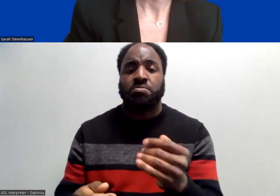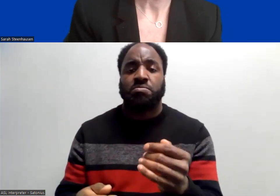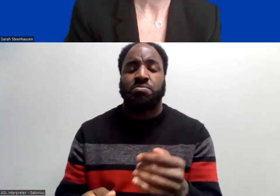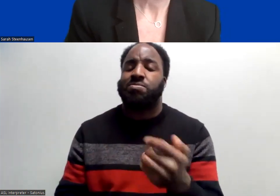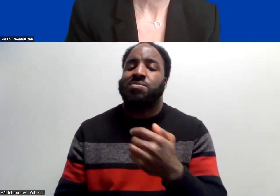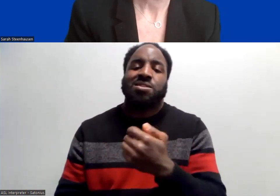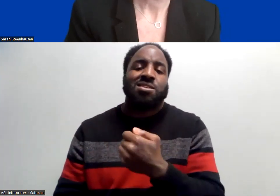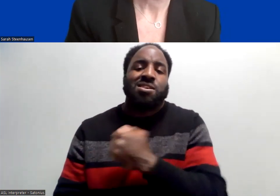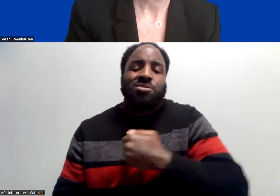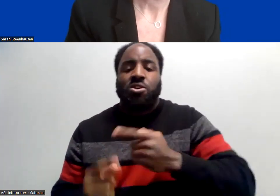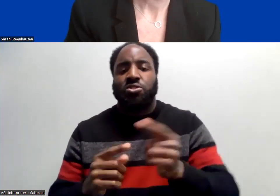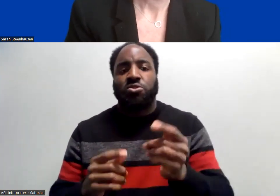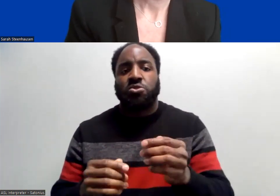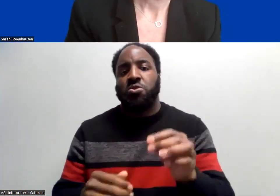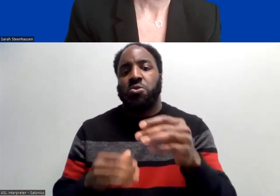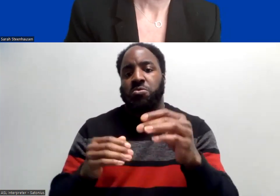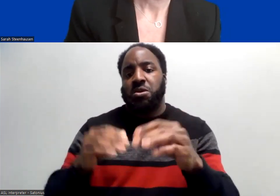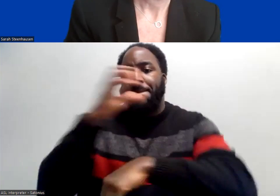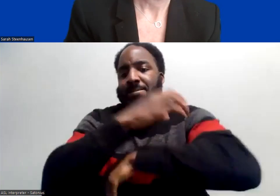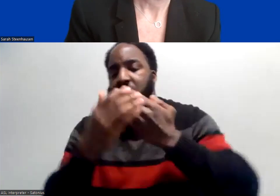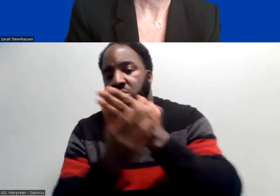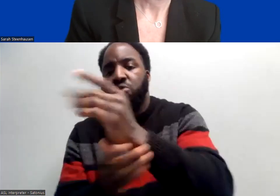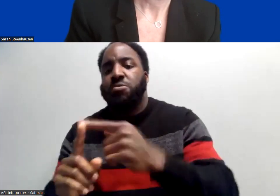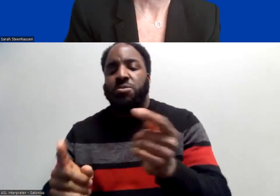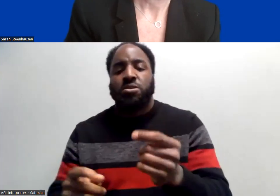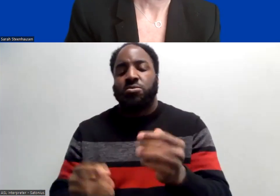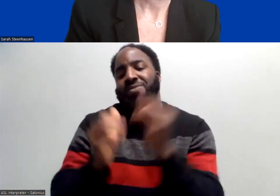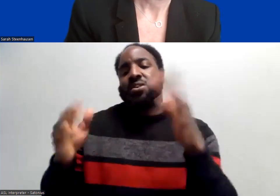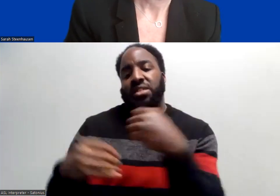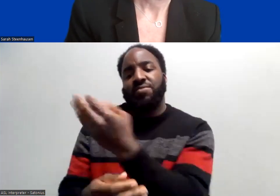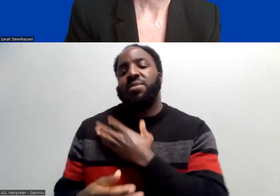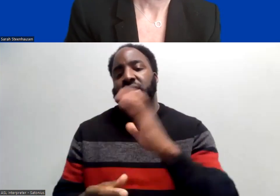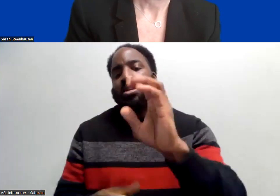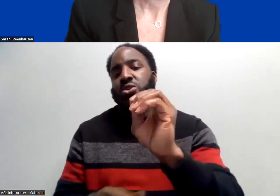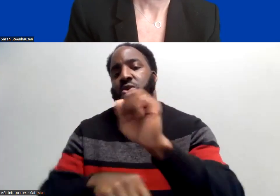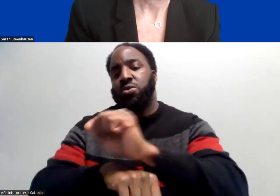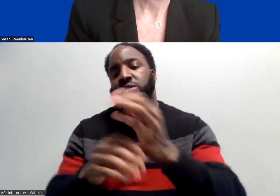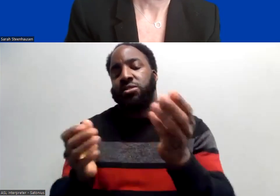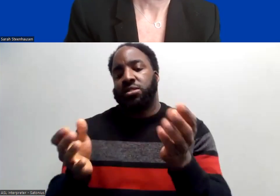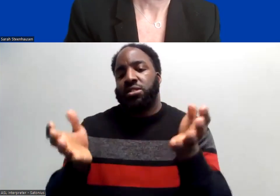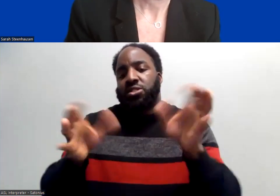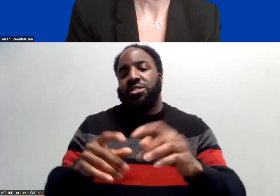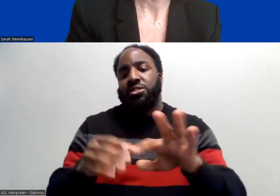to power through, but I'll give my colleagues a chance to add anything else.